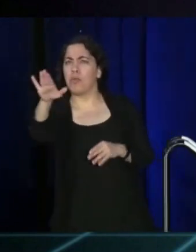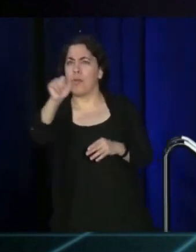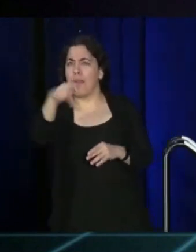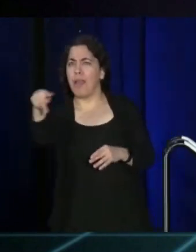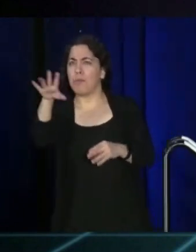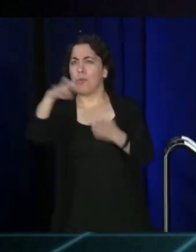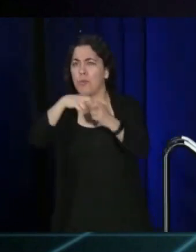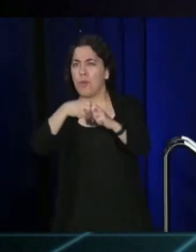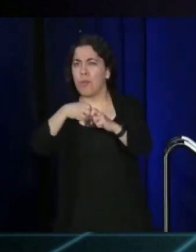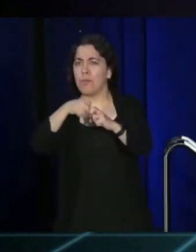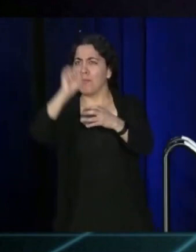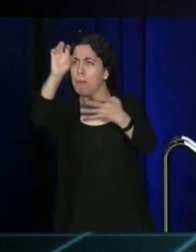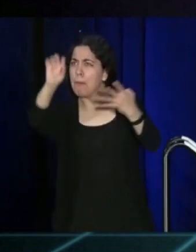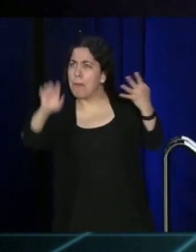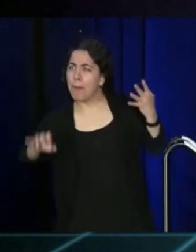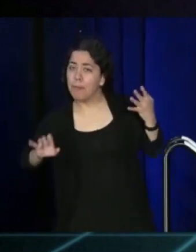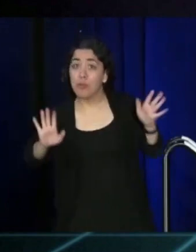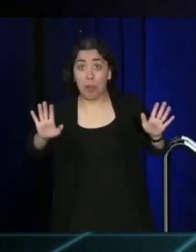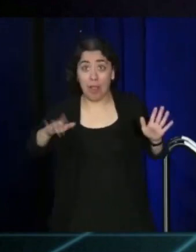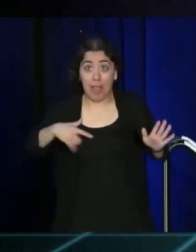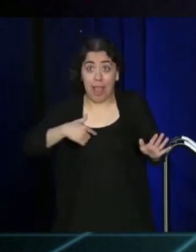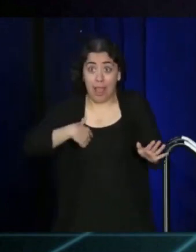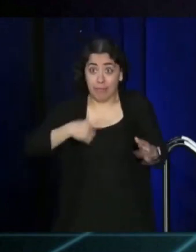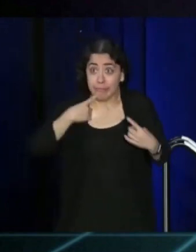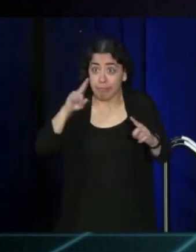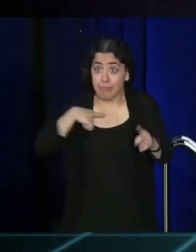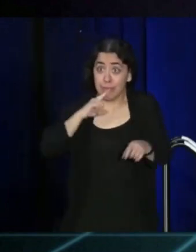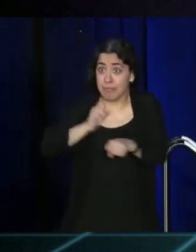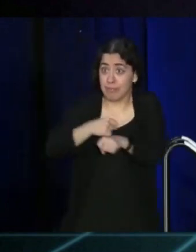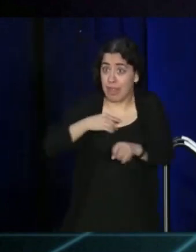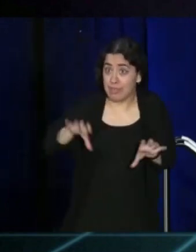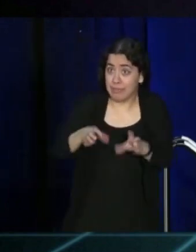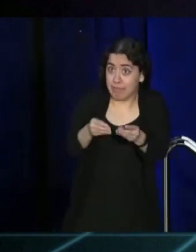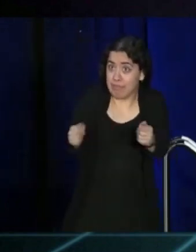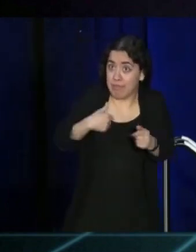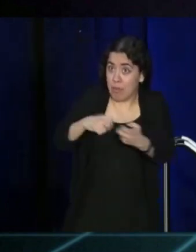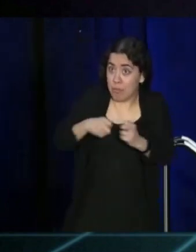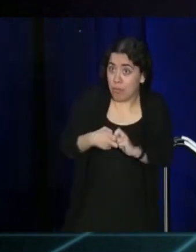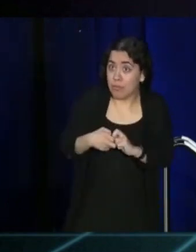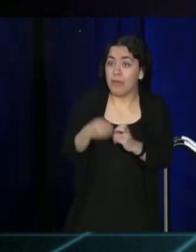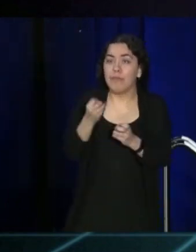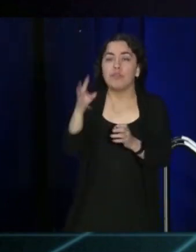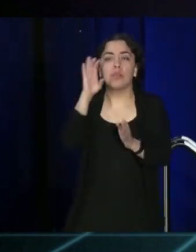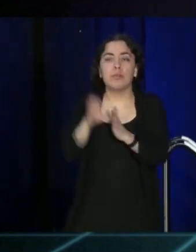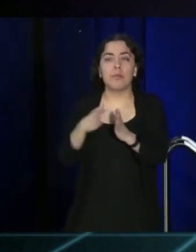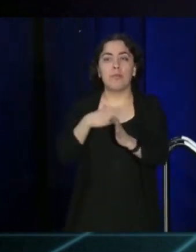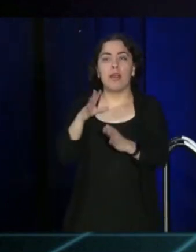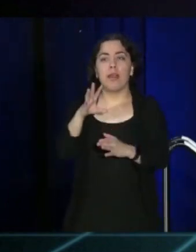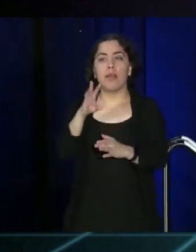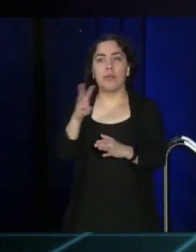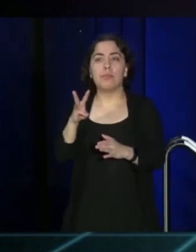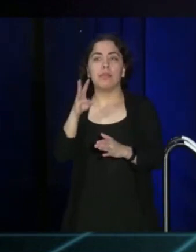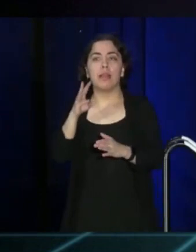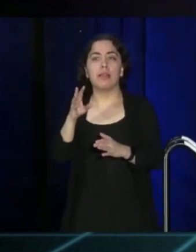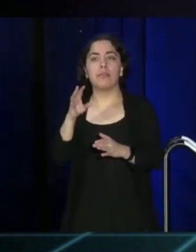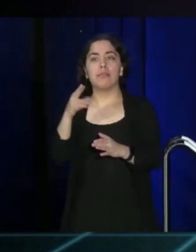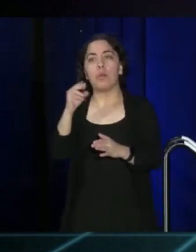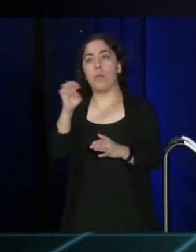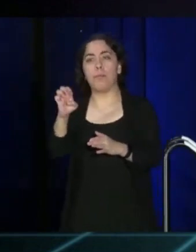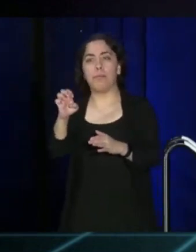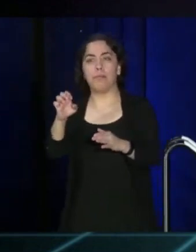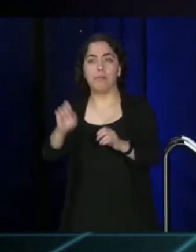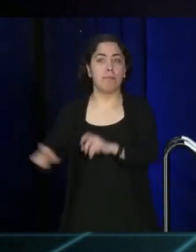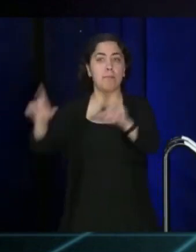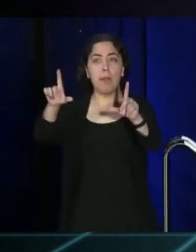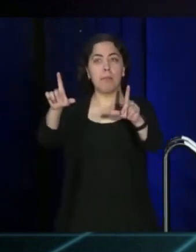problem. And so I finally did. And I had a couple images on my homepage that were bumping content around if you didn't already have